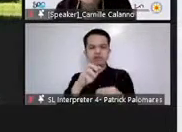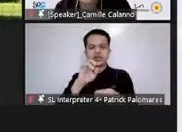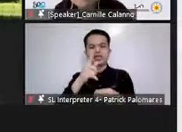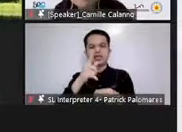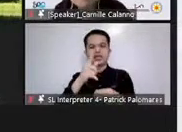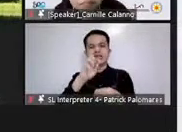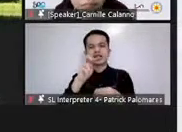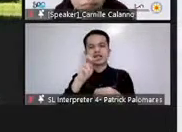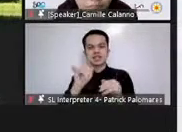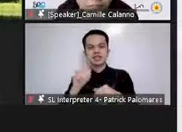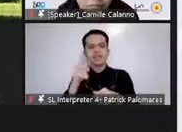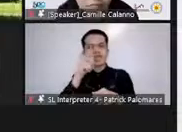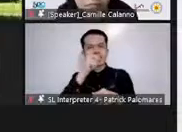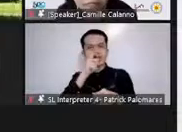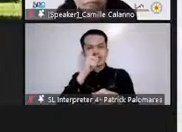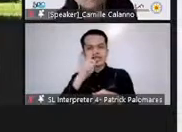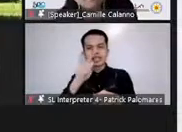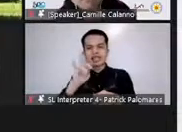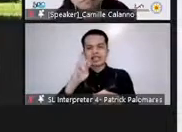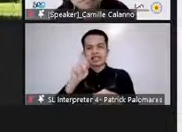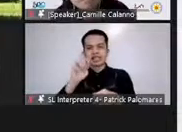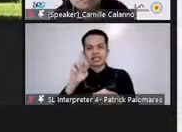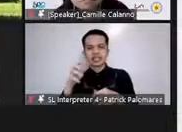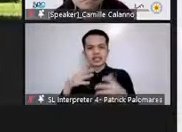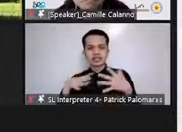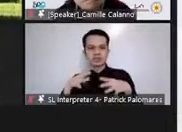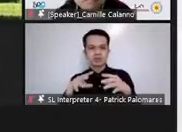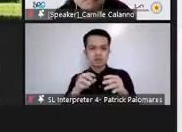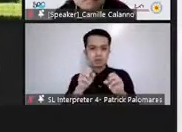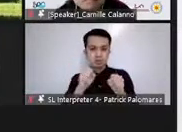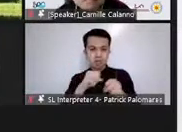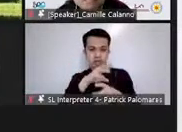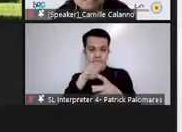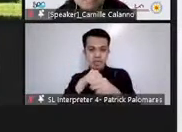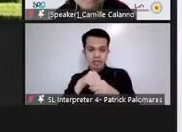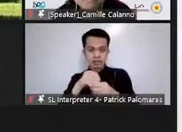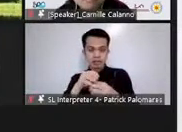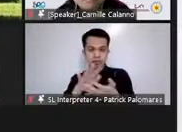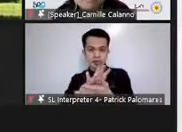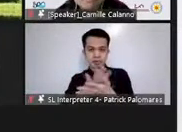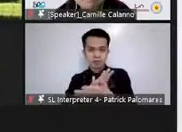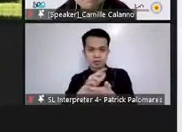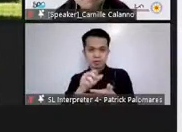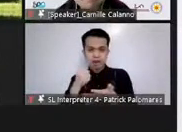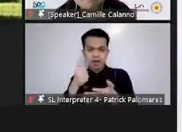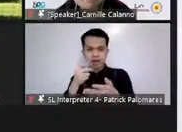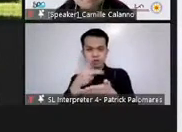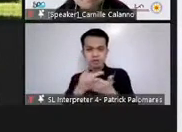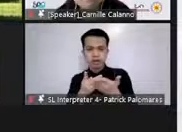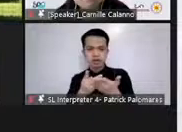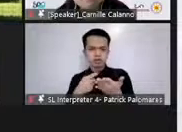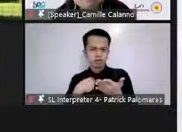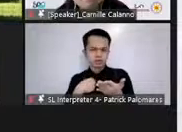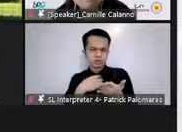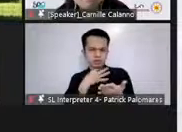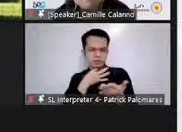ancient textiles. Was this included in any part of the paper? So just curious. I